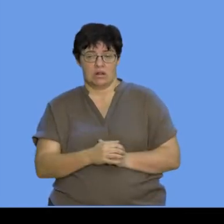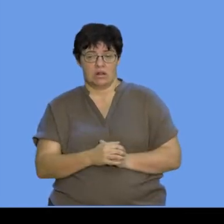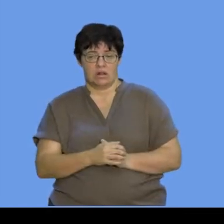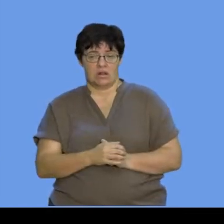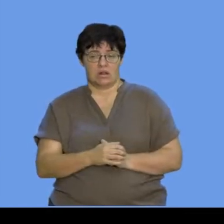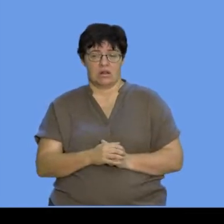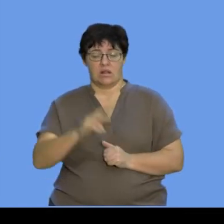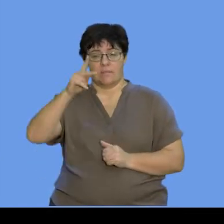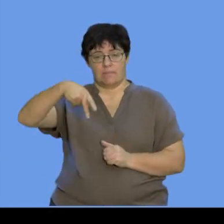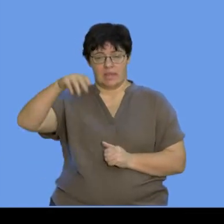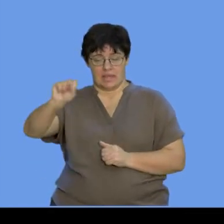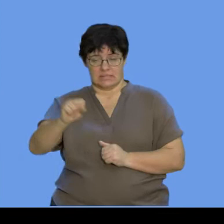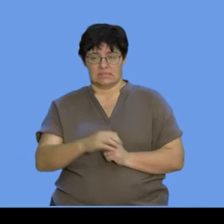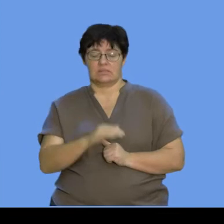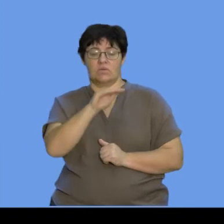equals to